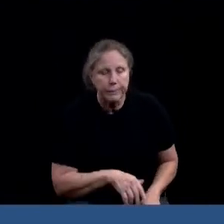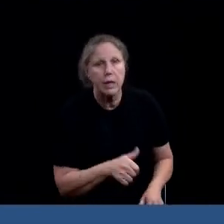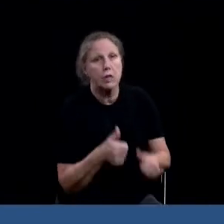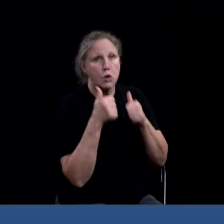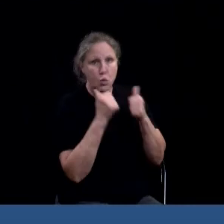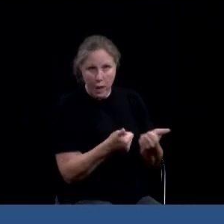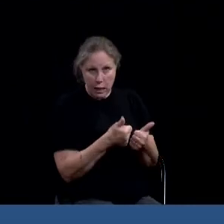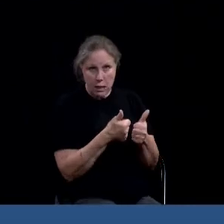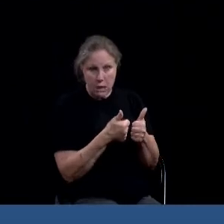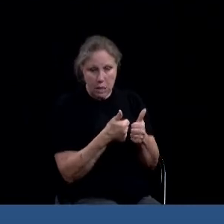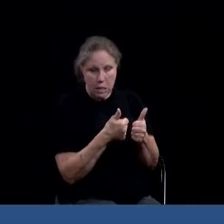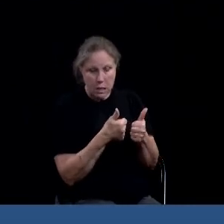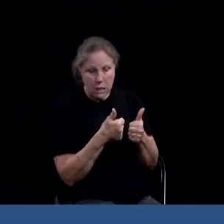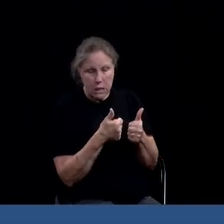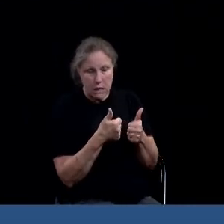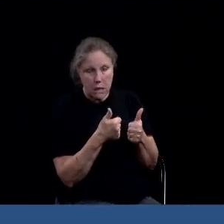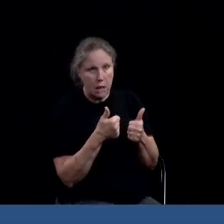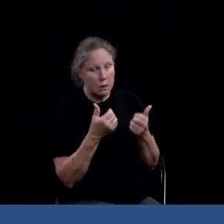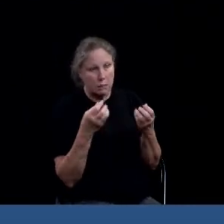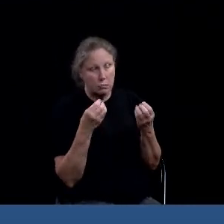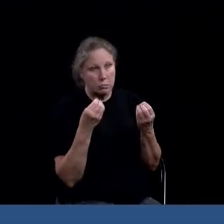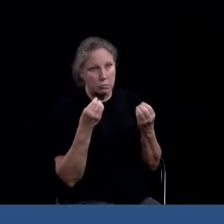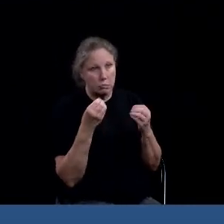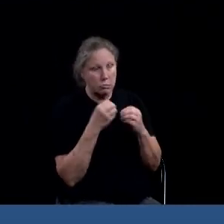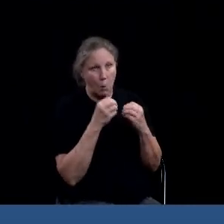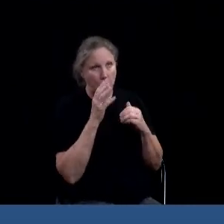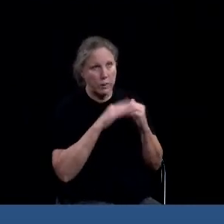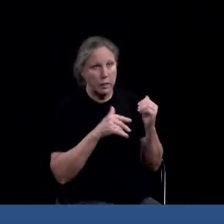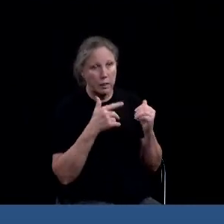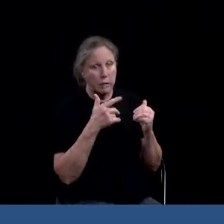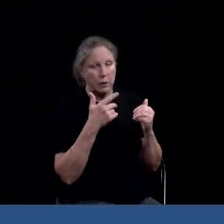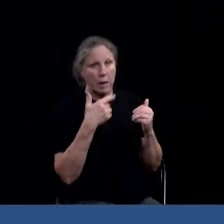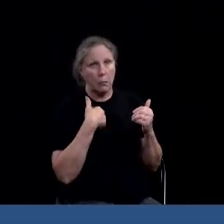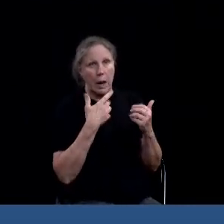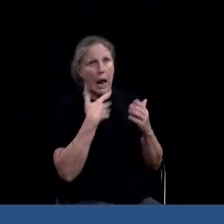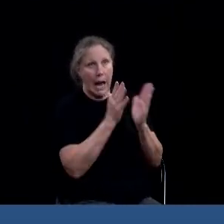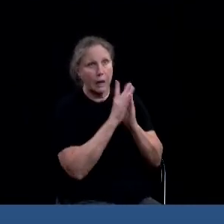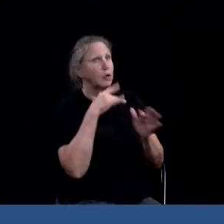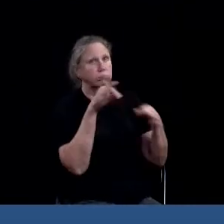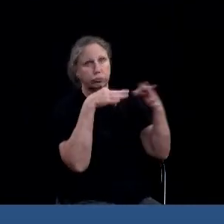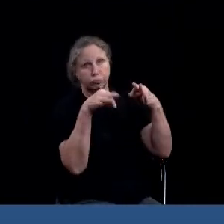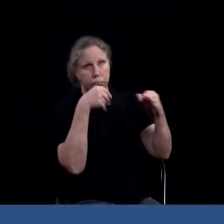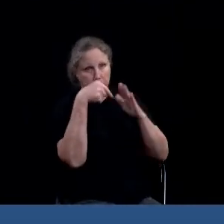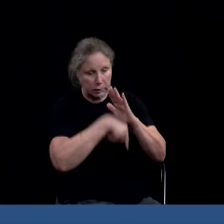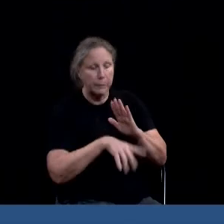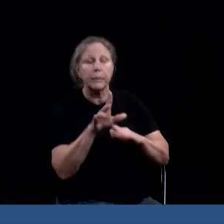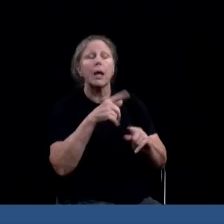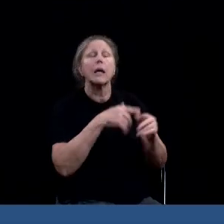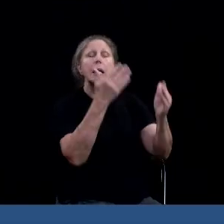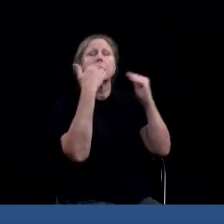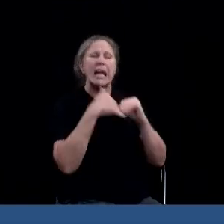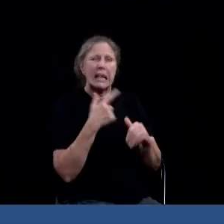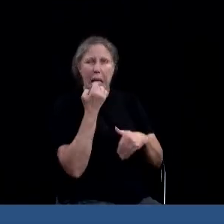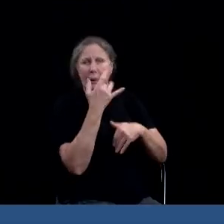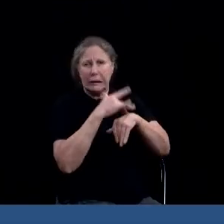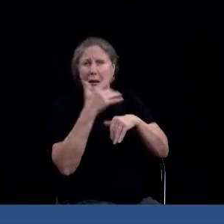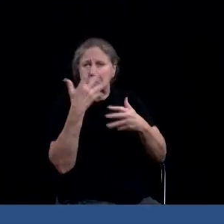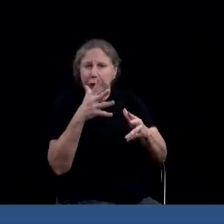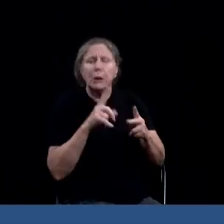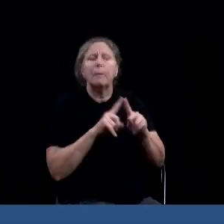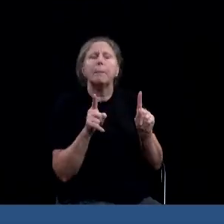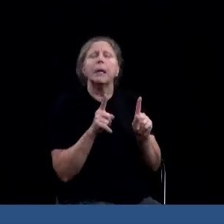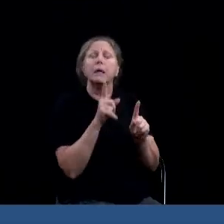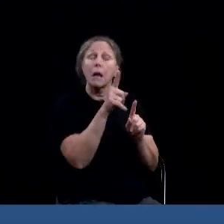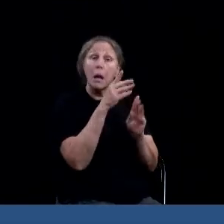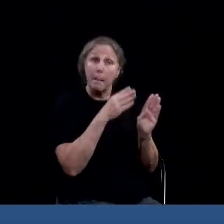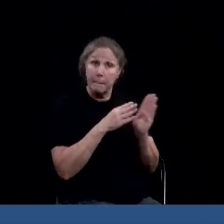needed explanation on that. Next, you sort of touched on this, but is the plan as of right now, you've got 32 vacant units